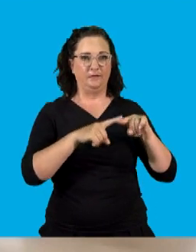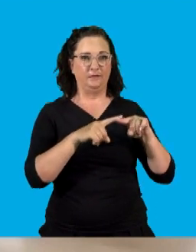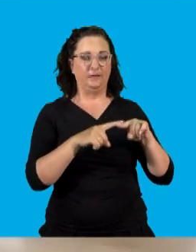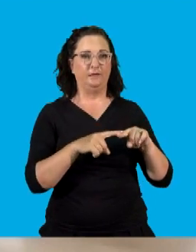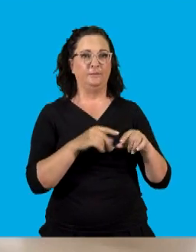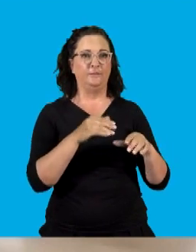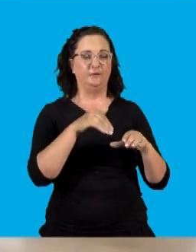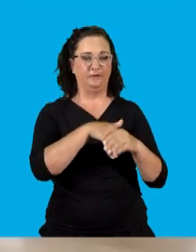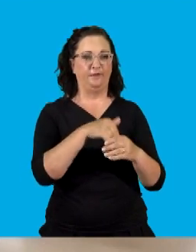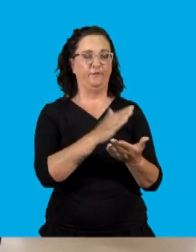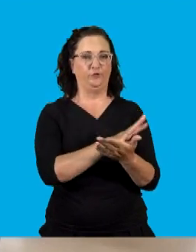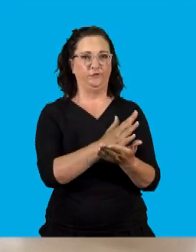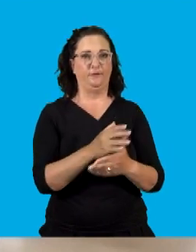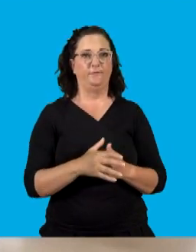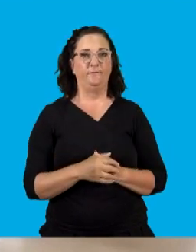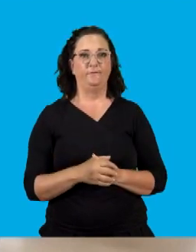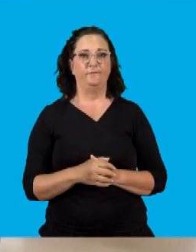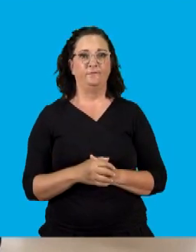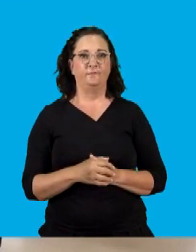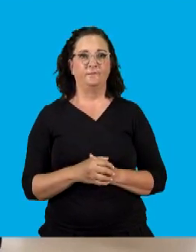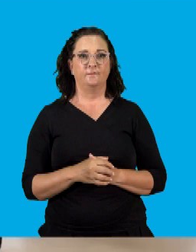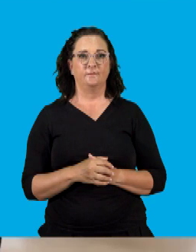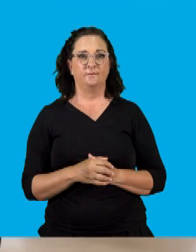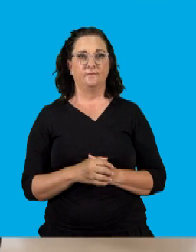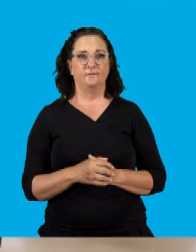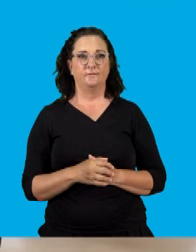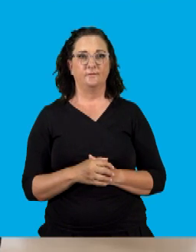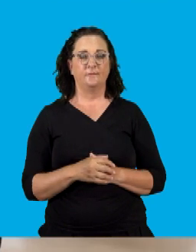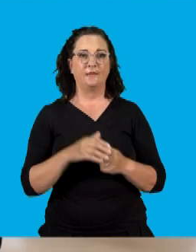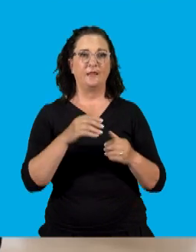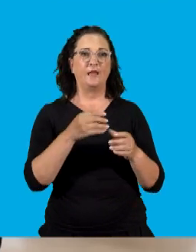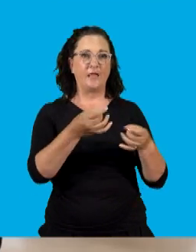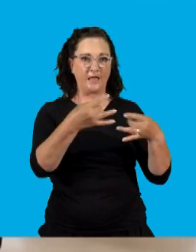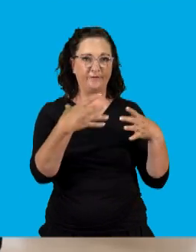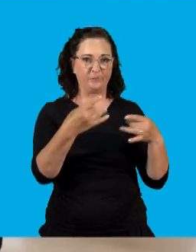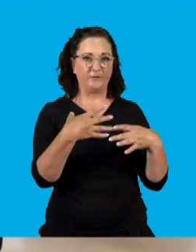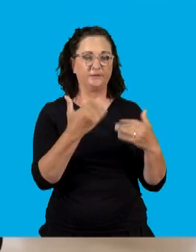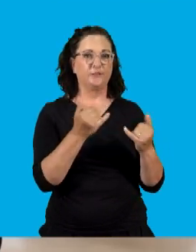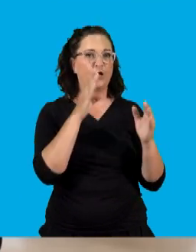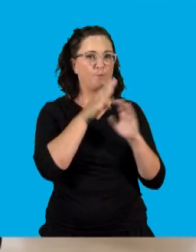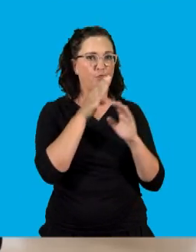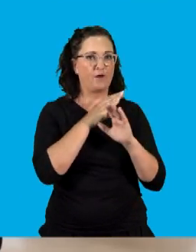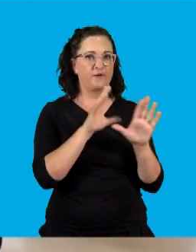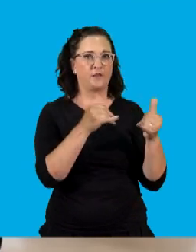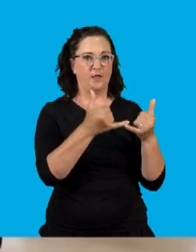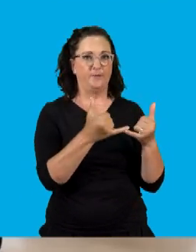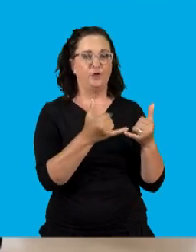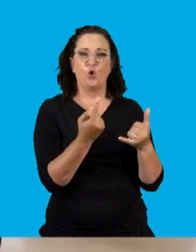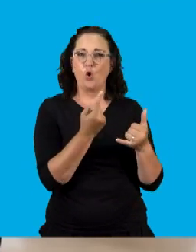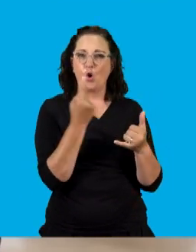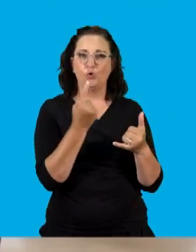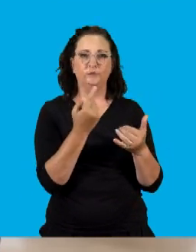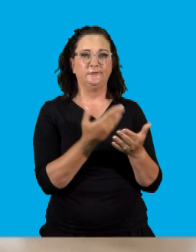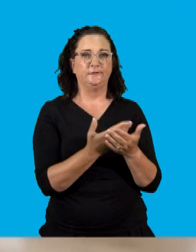company, they do not belong to them as shareholders. Information in a private company is only available to